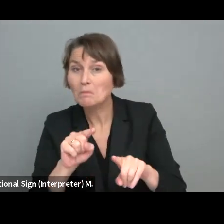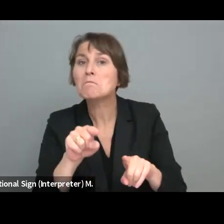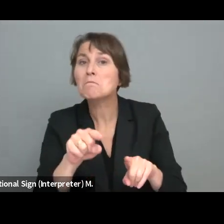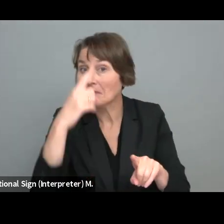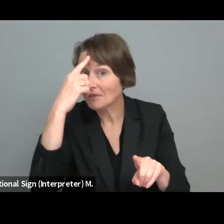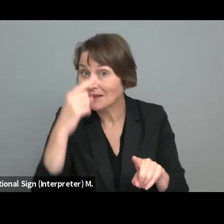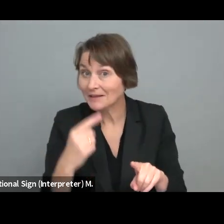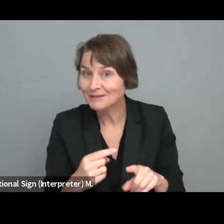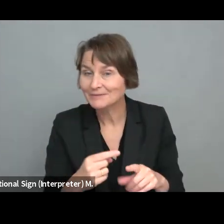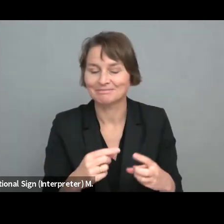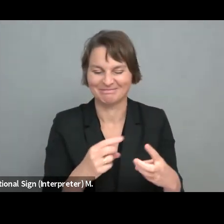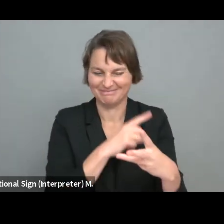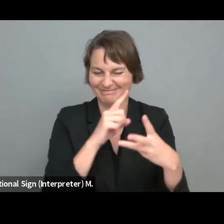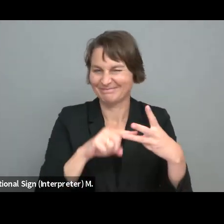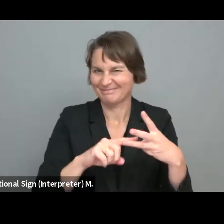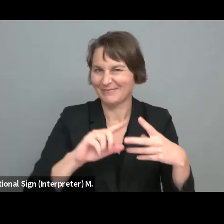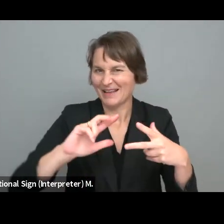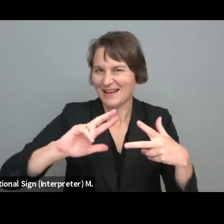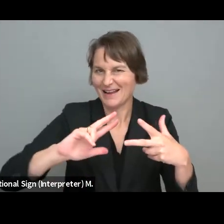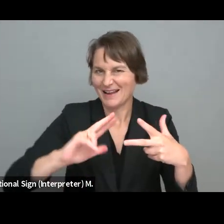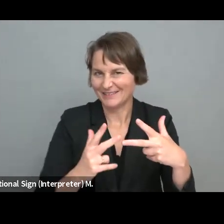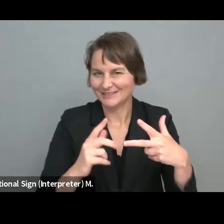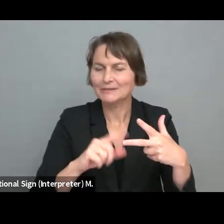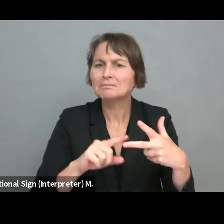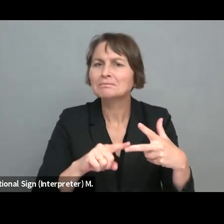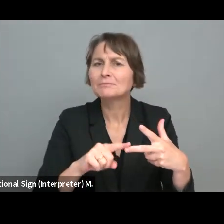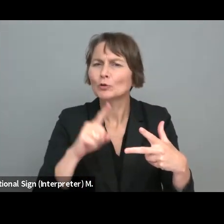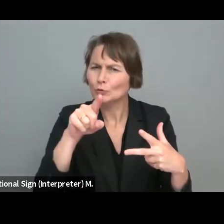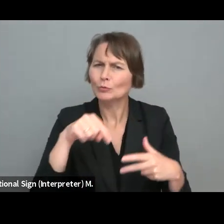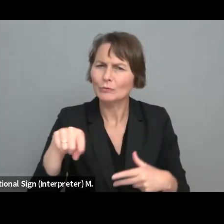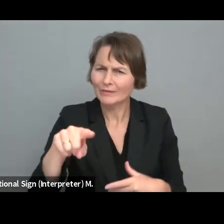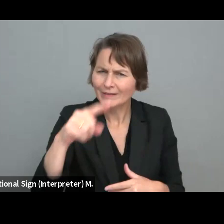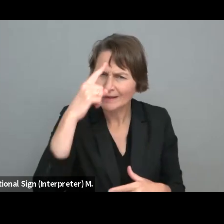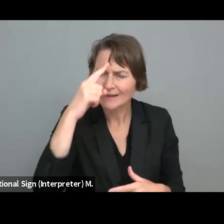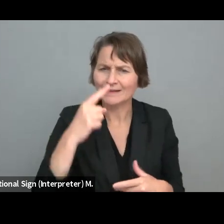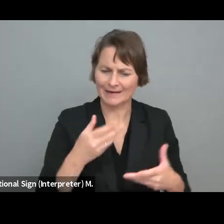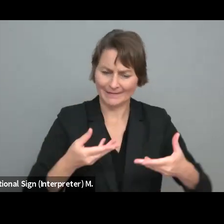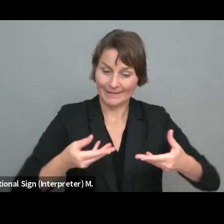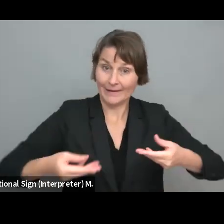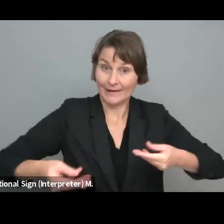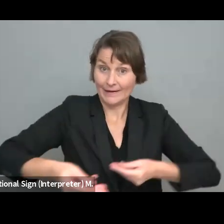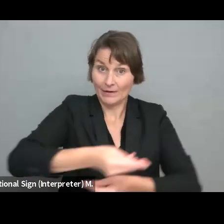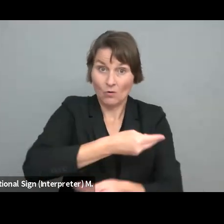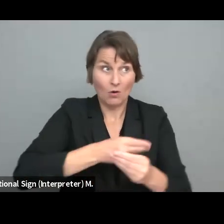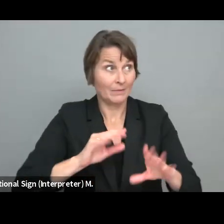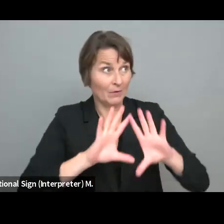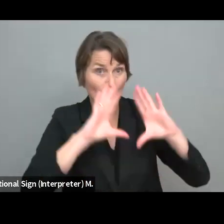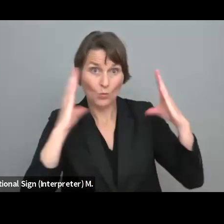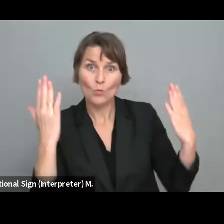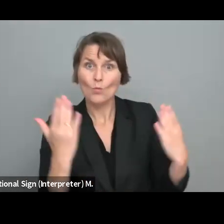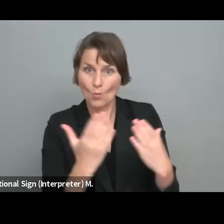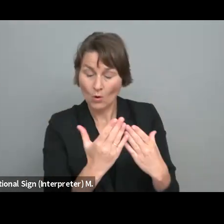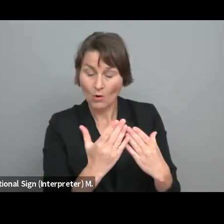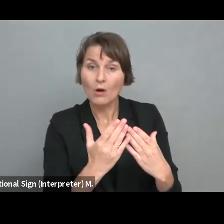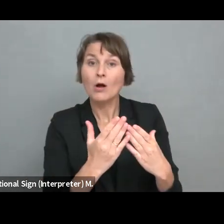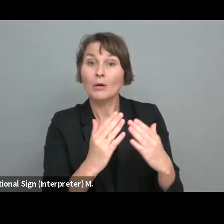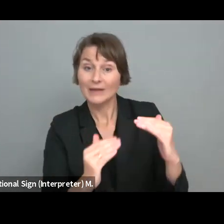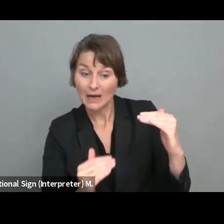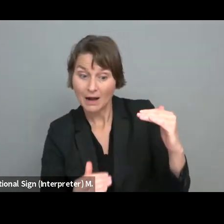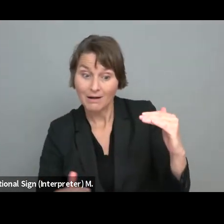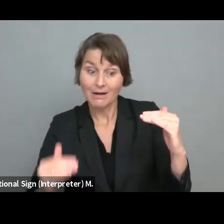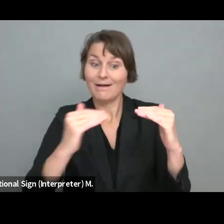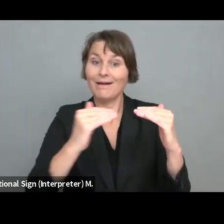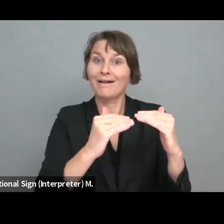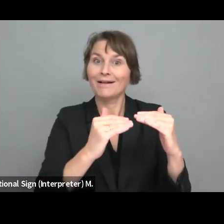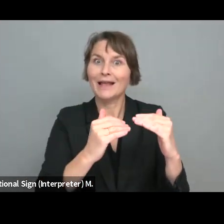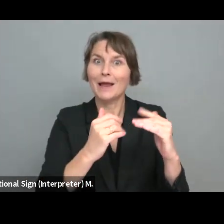And finally, can economies benefit from closing the gender pay gap? Can economies benefit